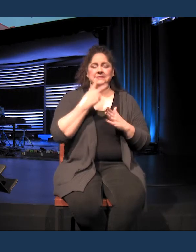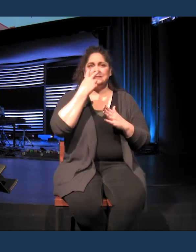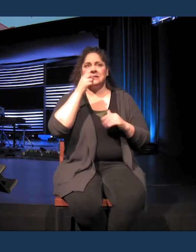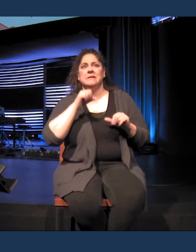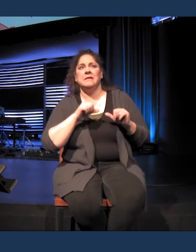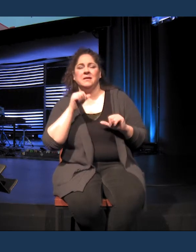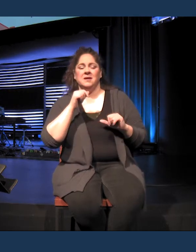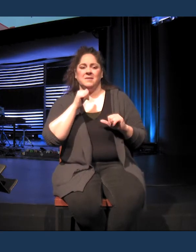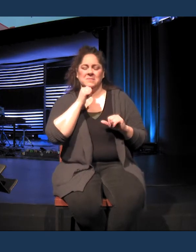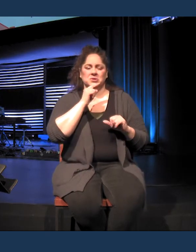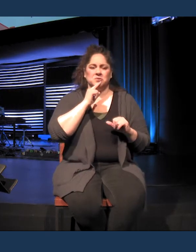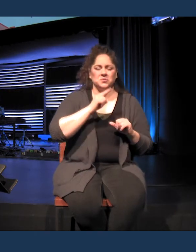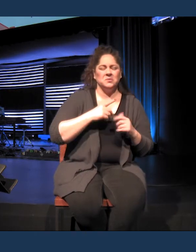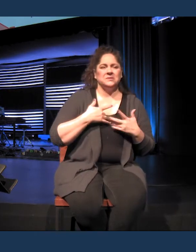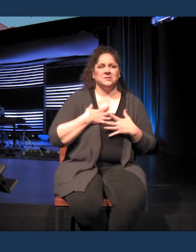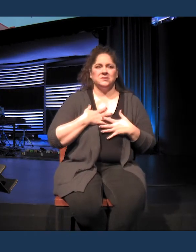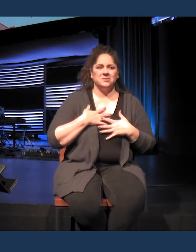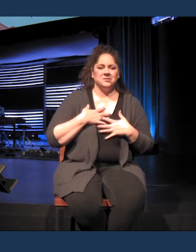company.